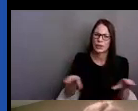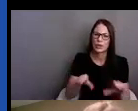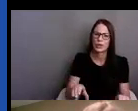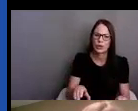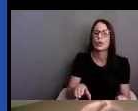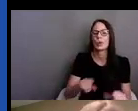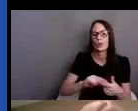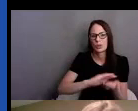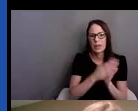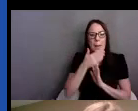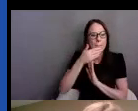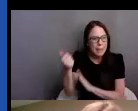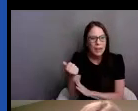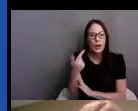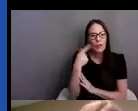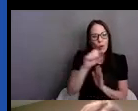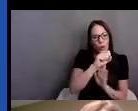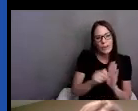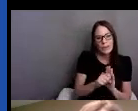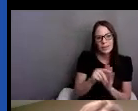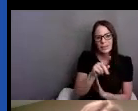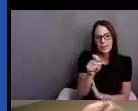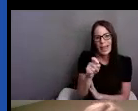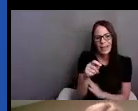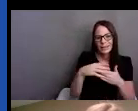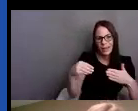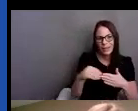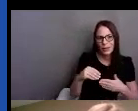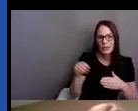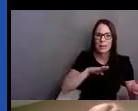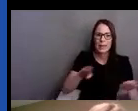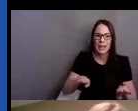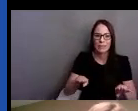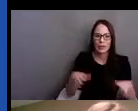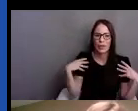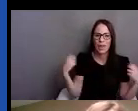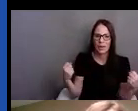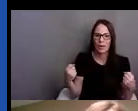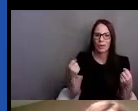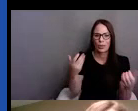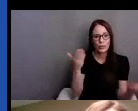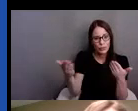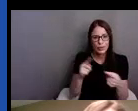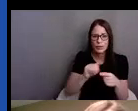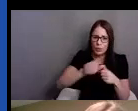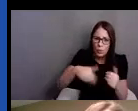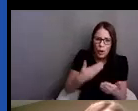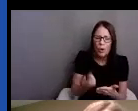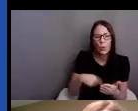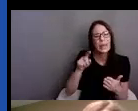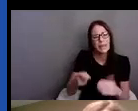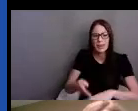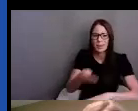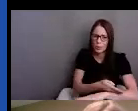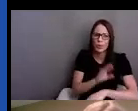taxpayer dollars in delivering behavioral health services to all Coloradans. We need to do a better job of serving our citizens throughout